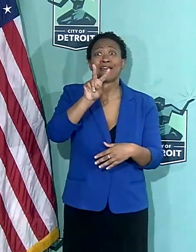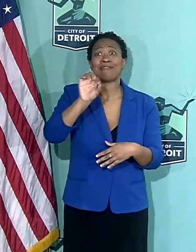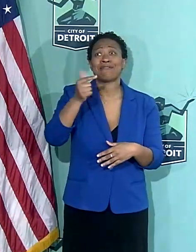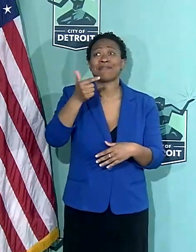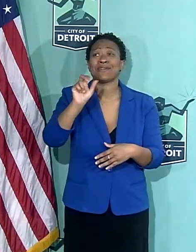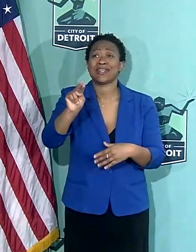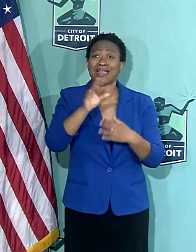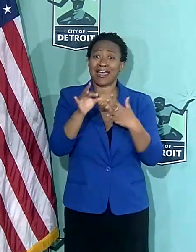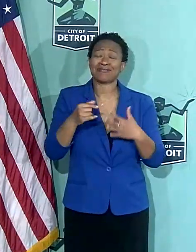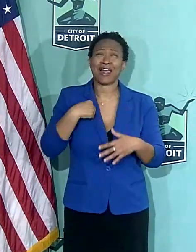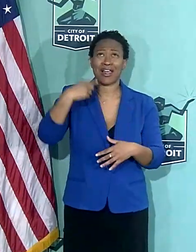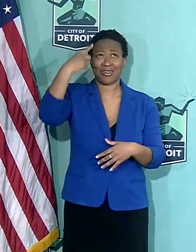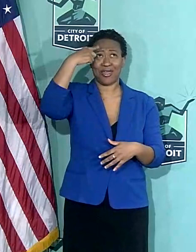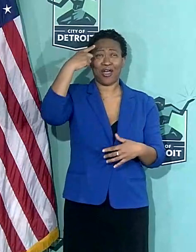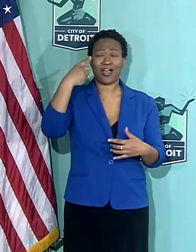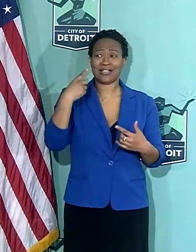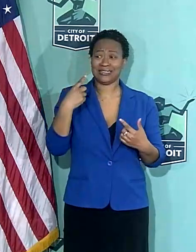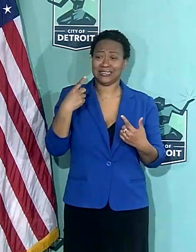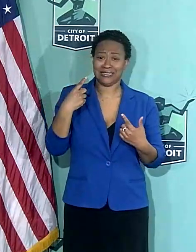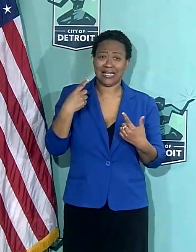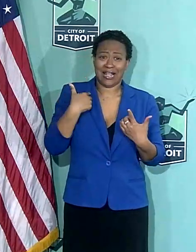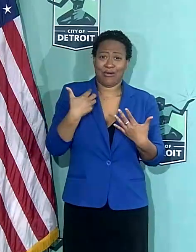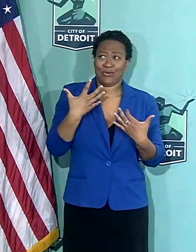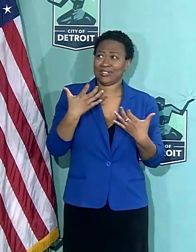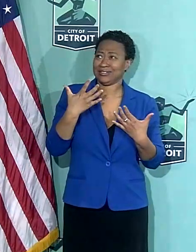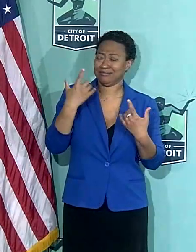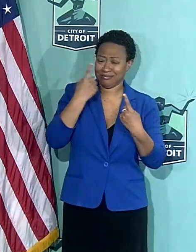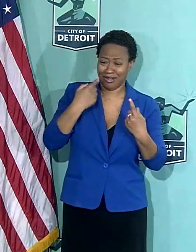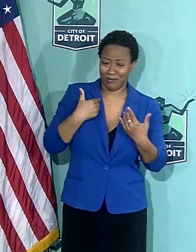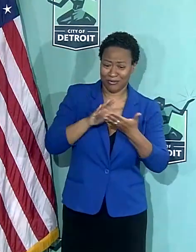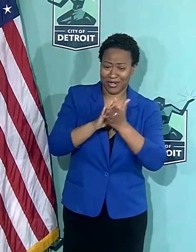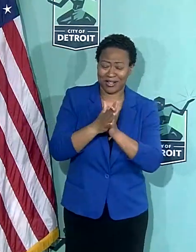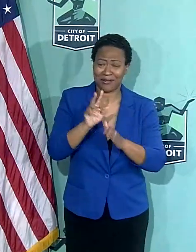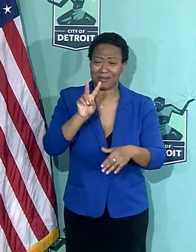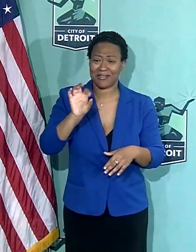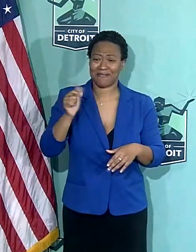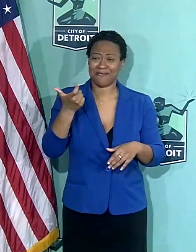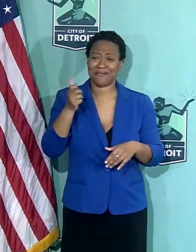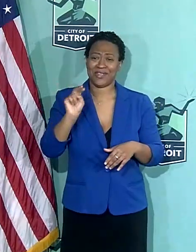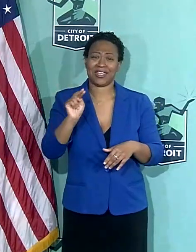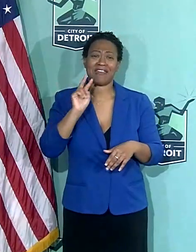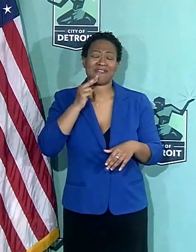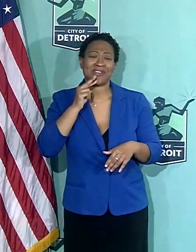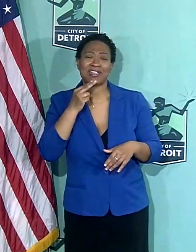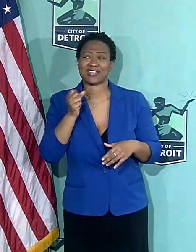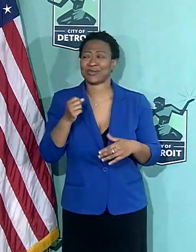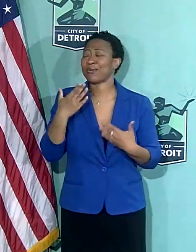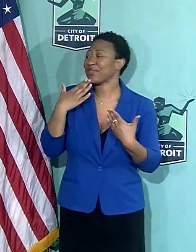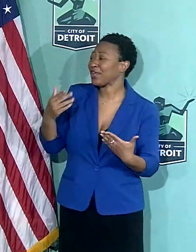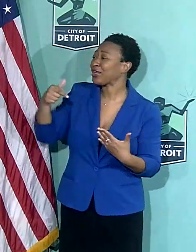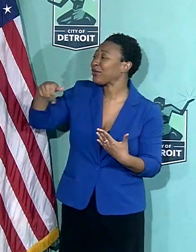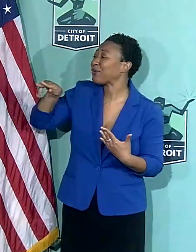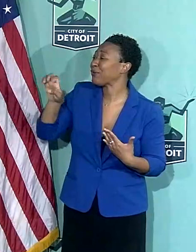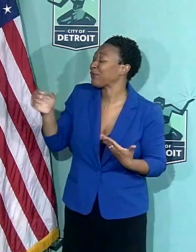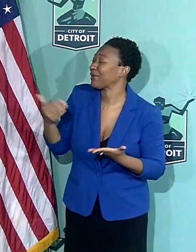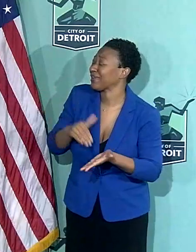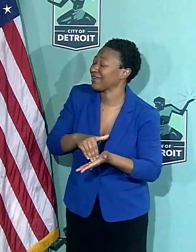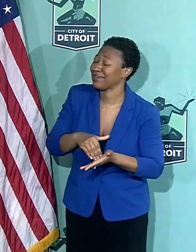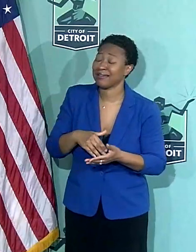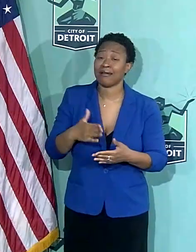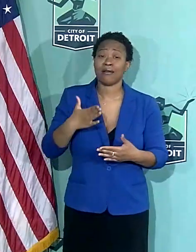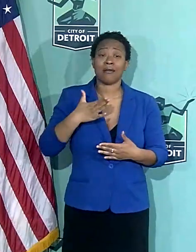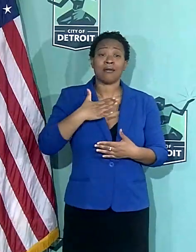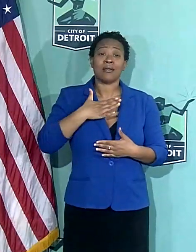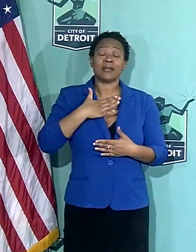I may consider becoming vegan myself. So special thanks to Cooking with Q. Thank you. But today my heart is